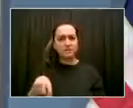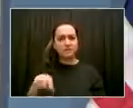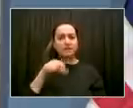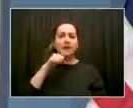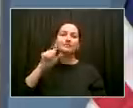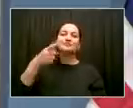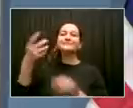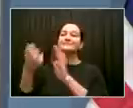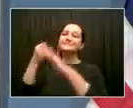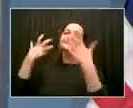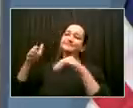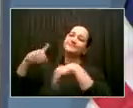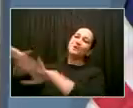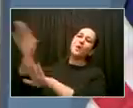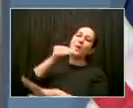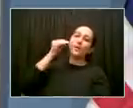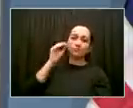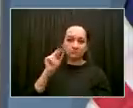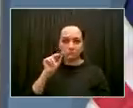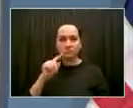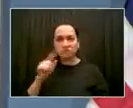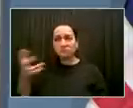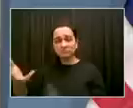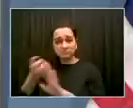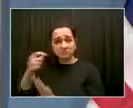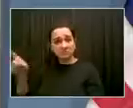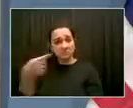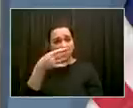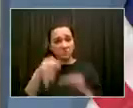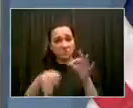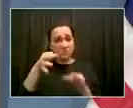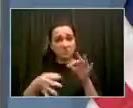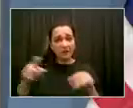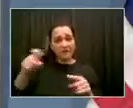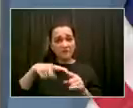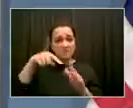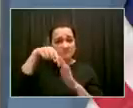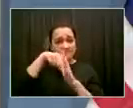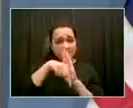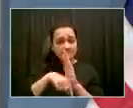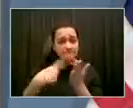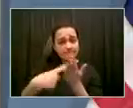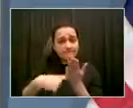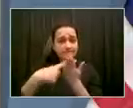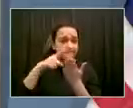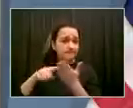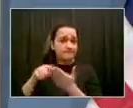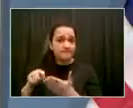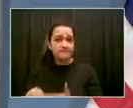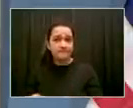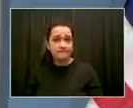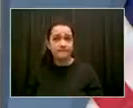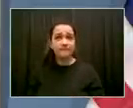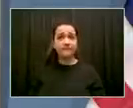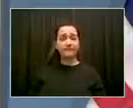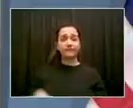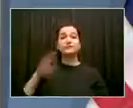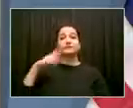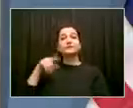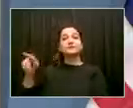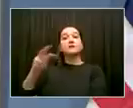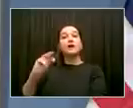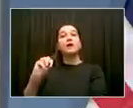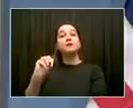the transit system each and every day of late. When you look at the major index crime in transit, it's down 59% for the year to